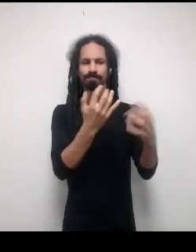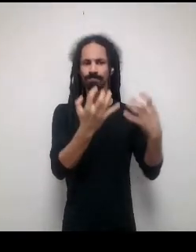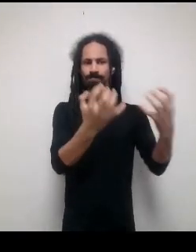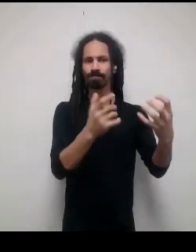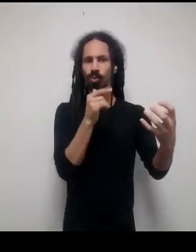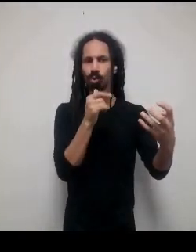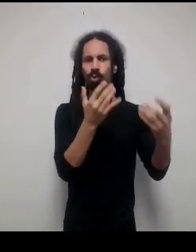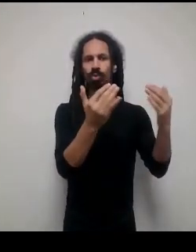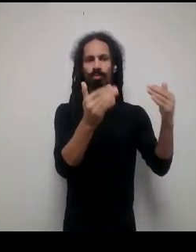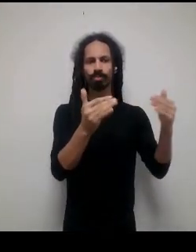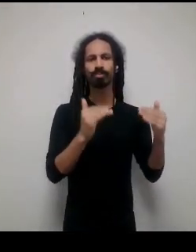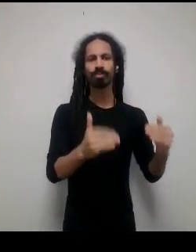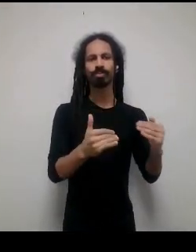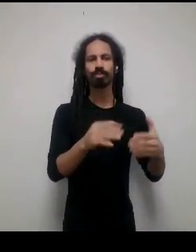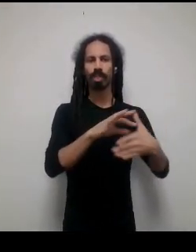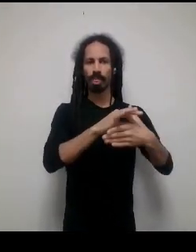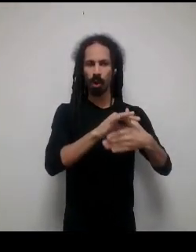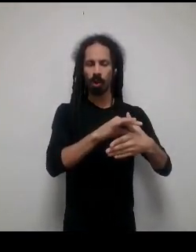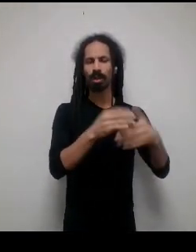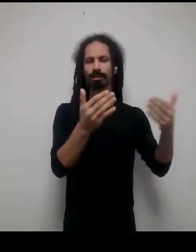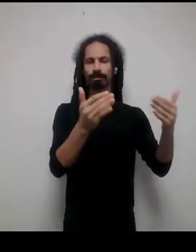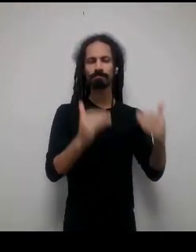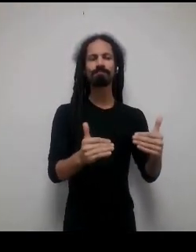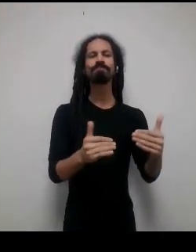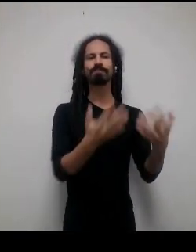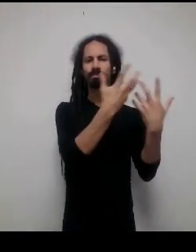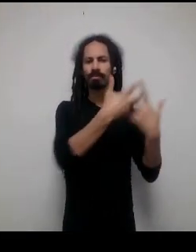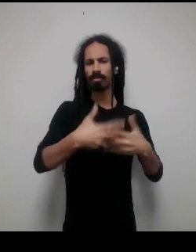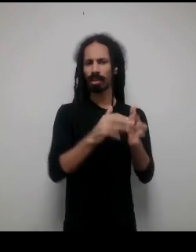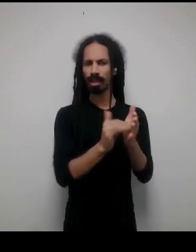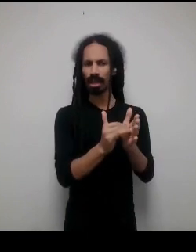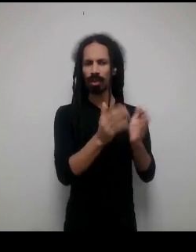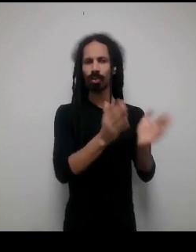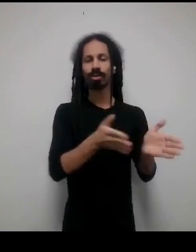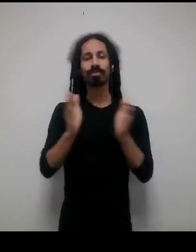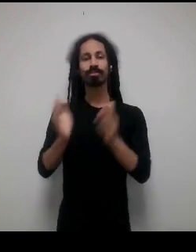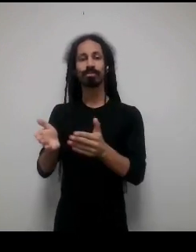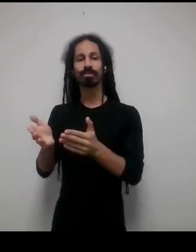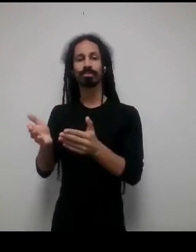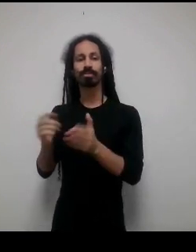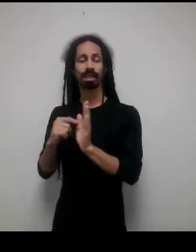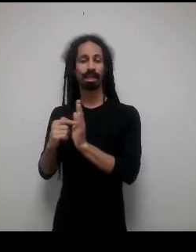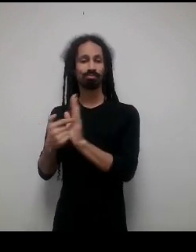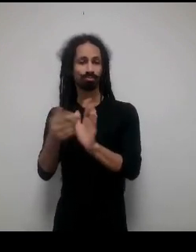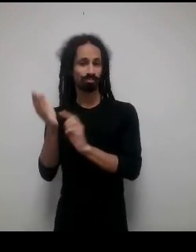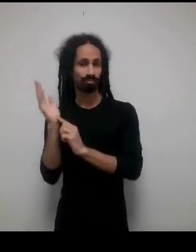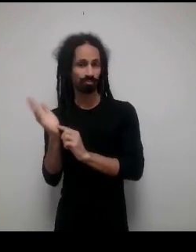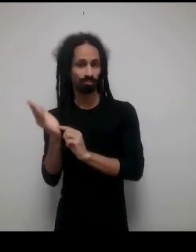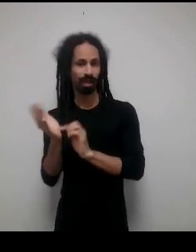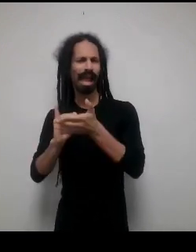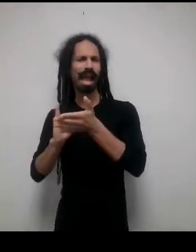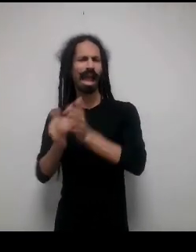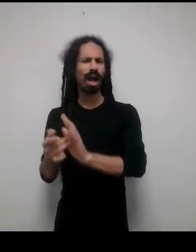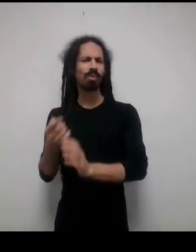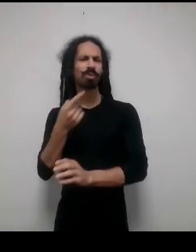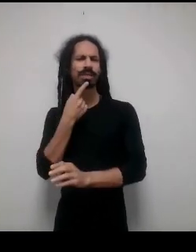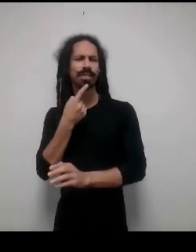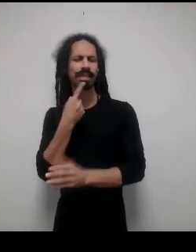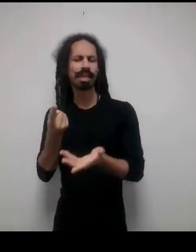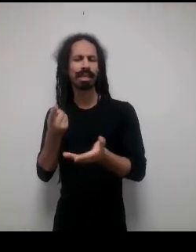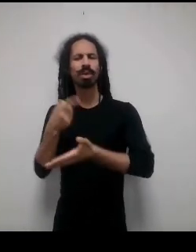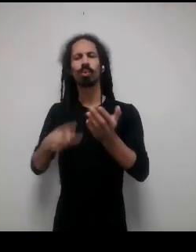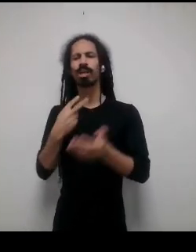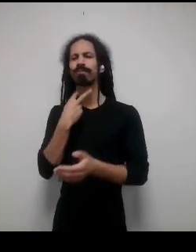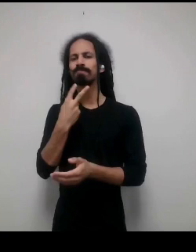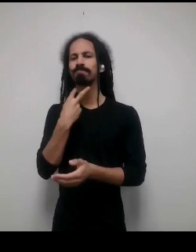are, and organize your main points. On the delivery side of things, think about how you will say it. What vocal elements do you need to focus